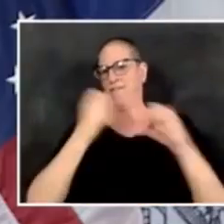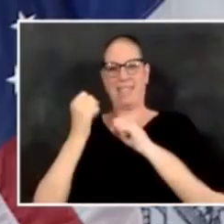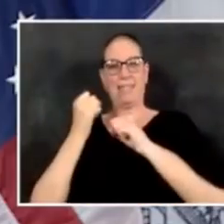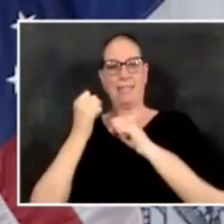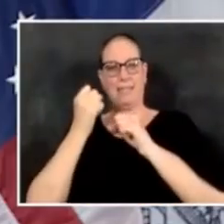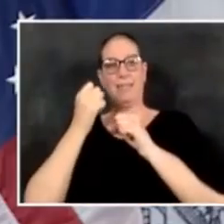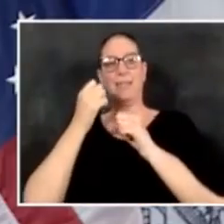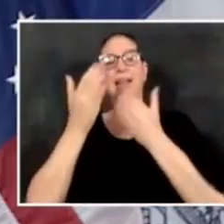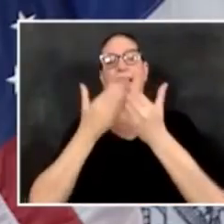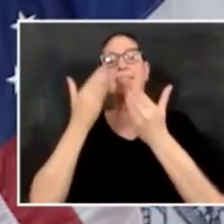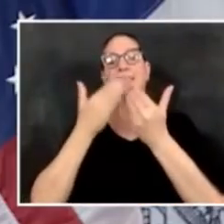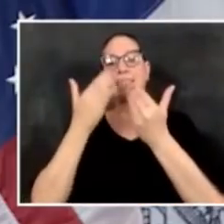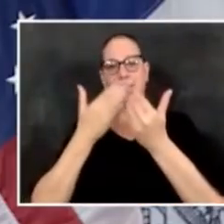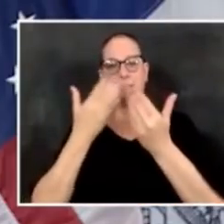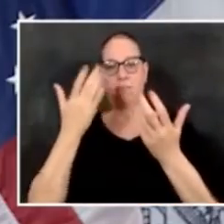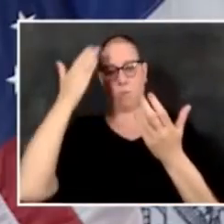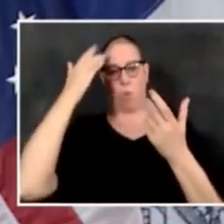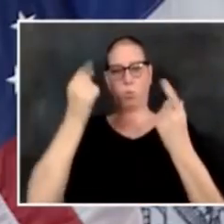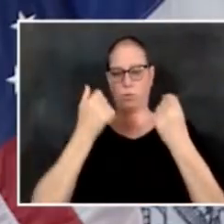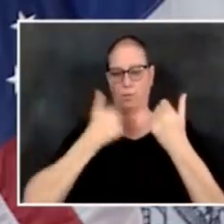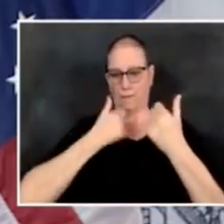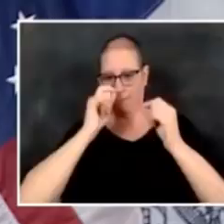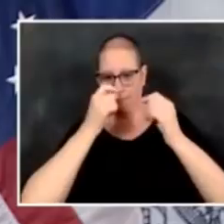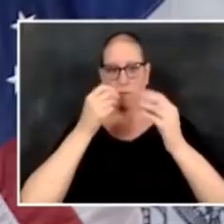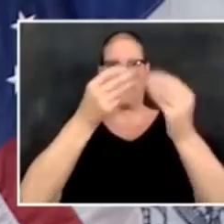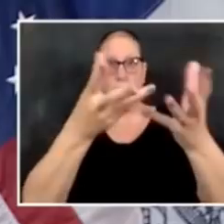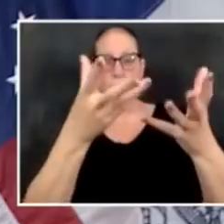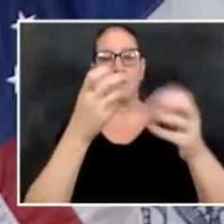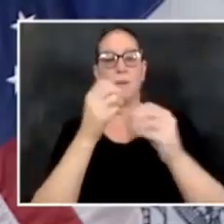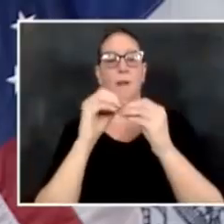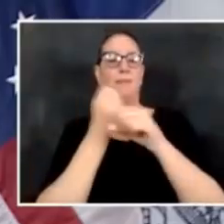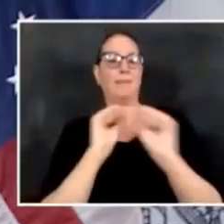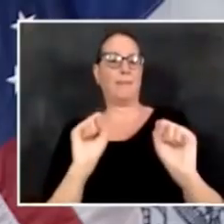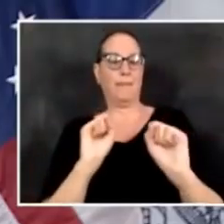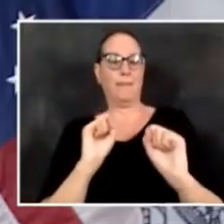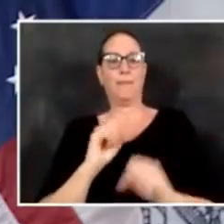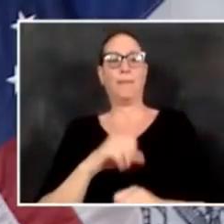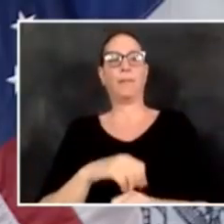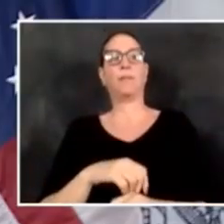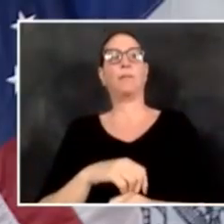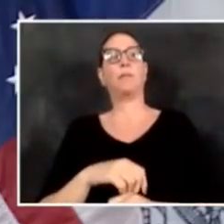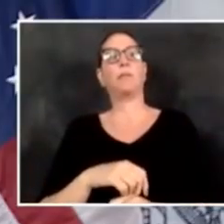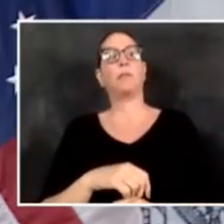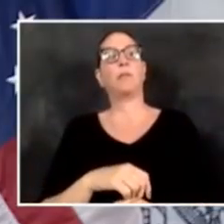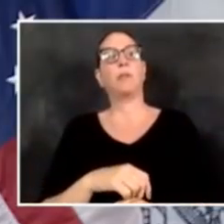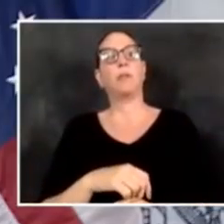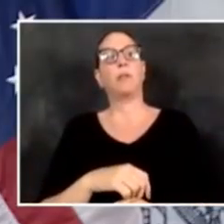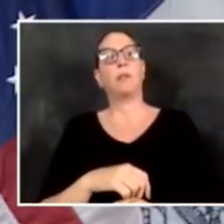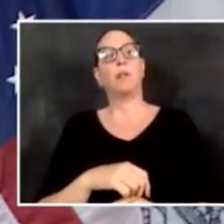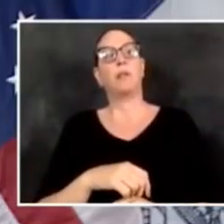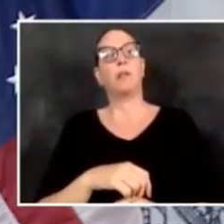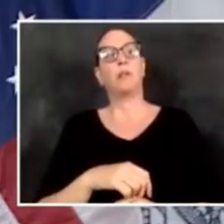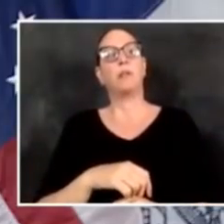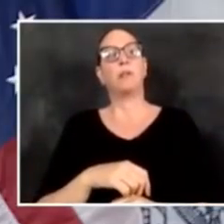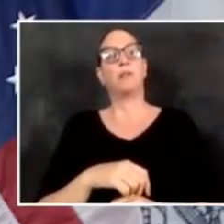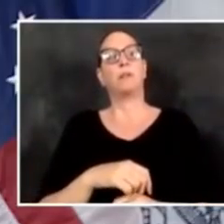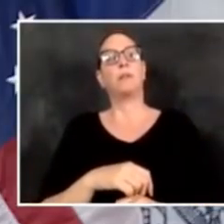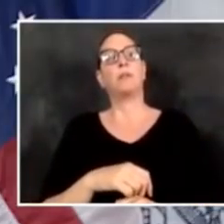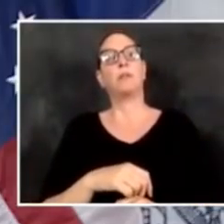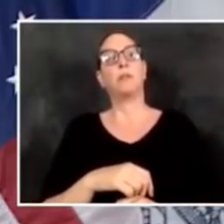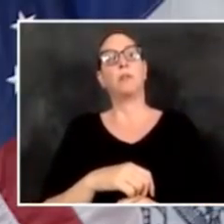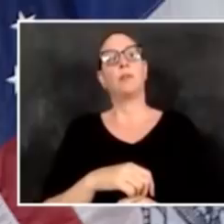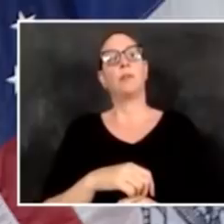on that front. But the big question, you mentioned the reagents, the big question is we need a massive uptick